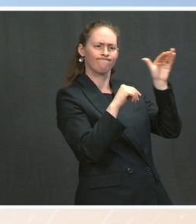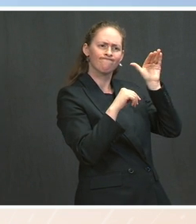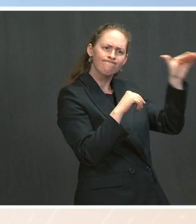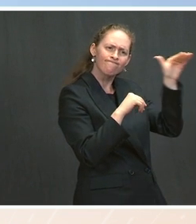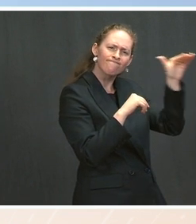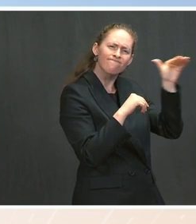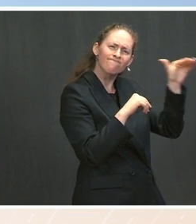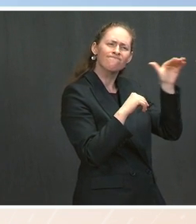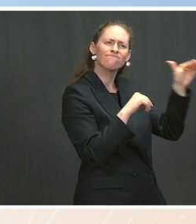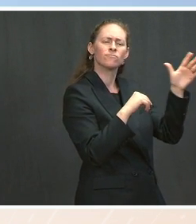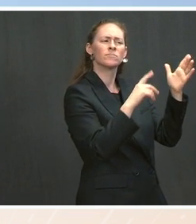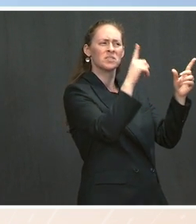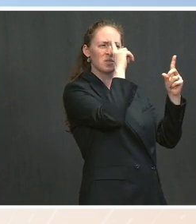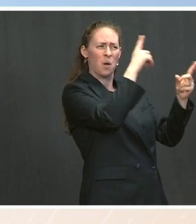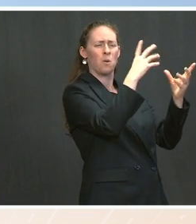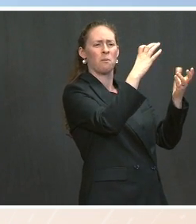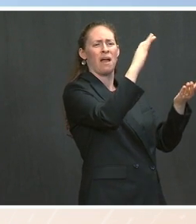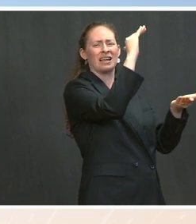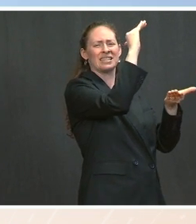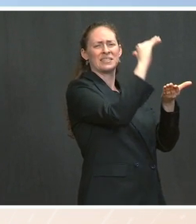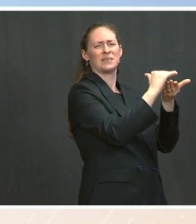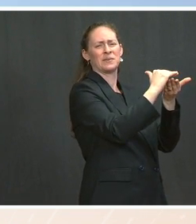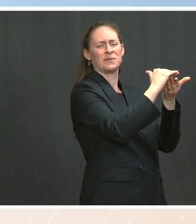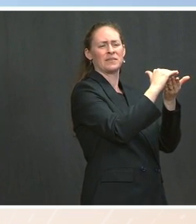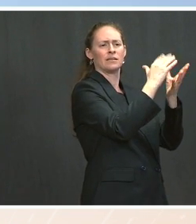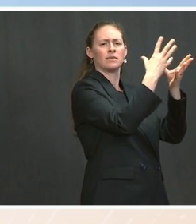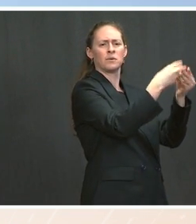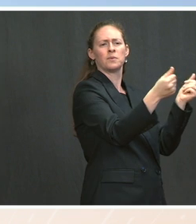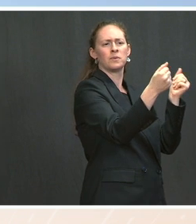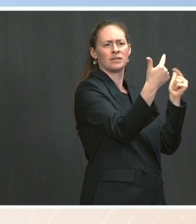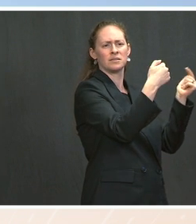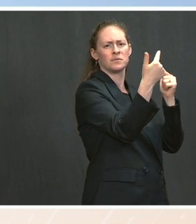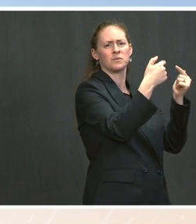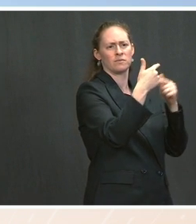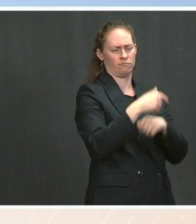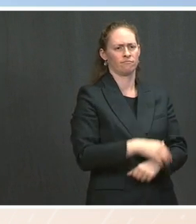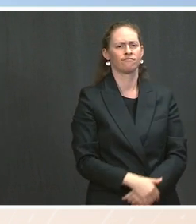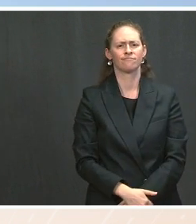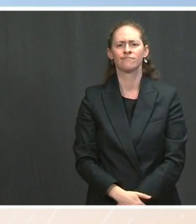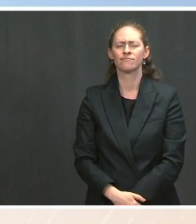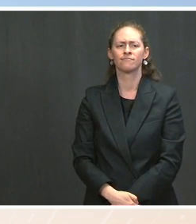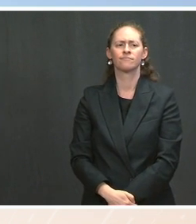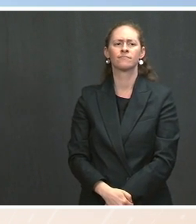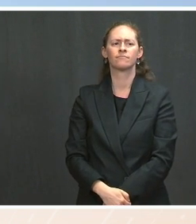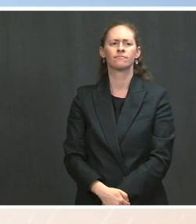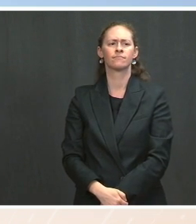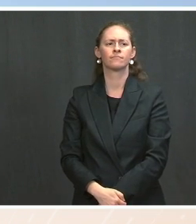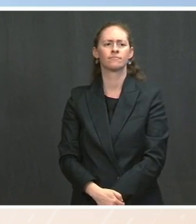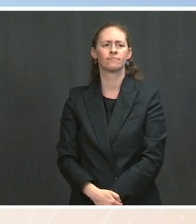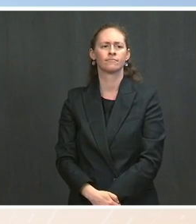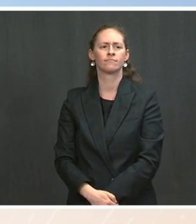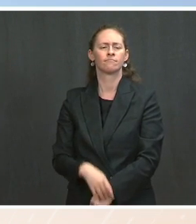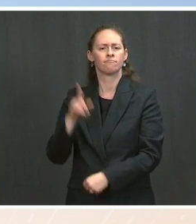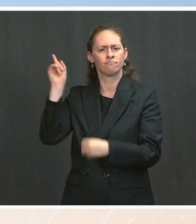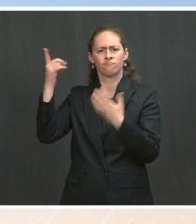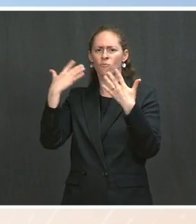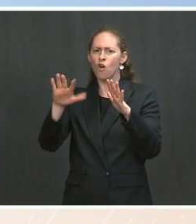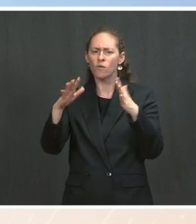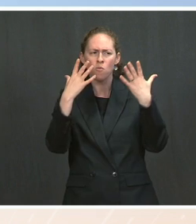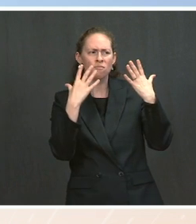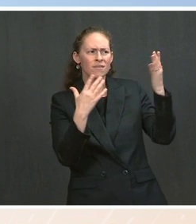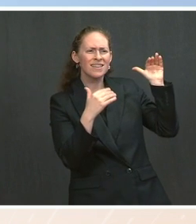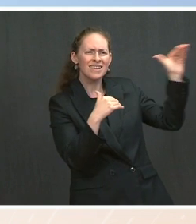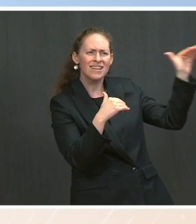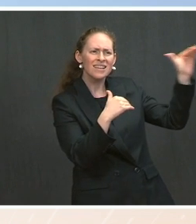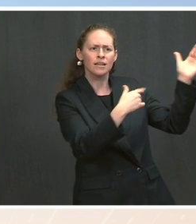noise and focus on our strategy of deep, intensive, quiet diplomacy, have conversations, not call out our